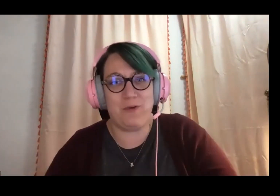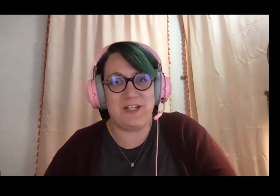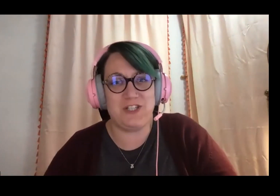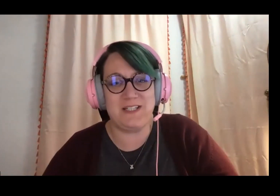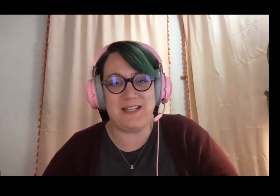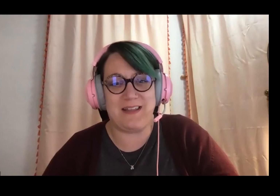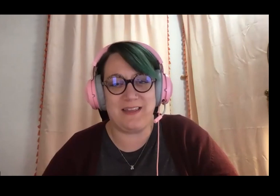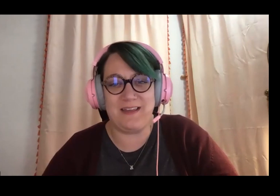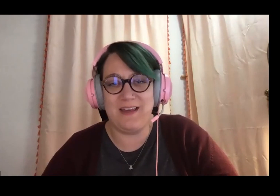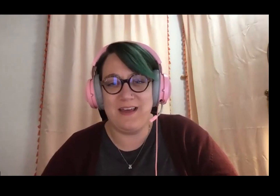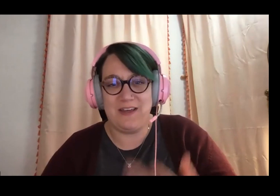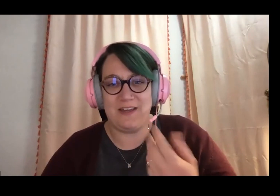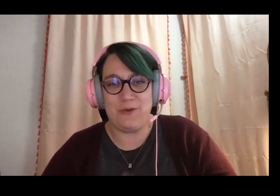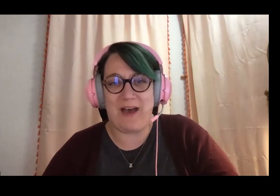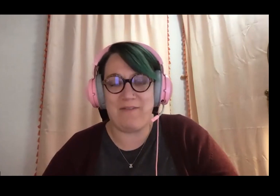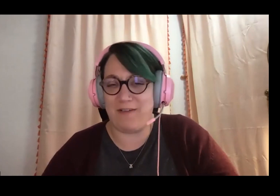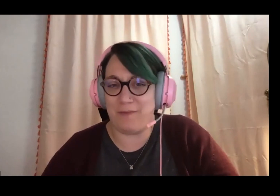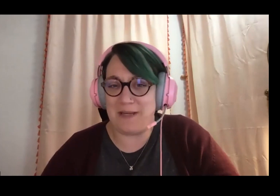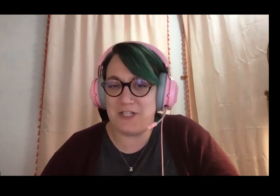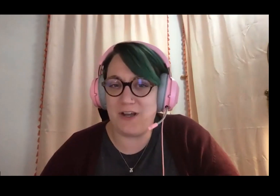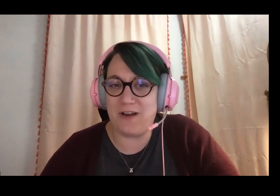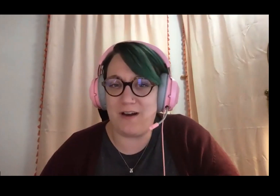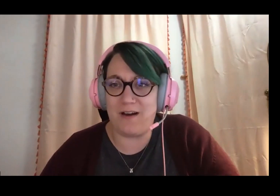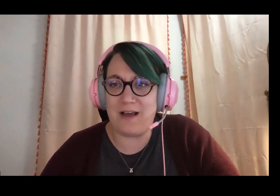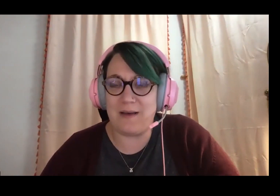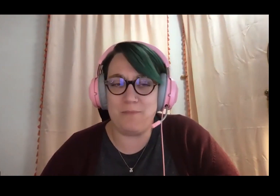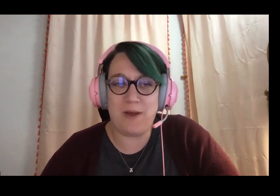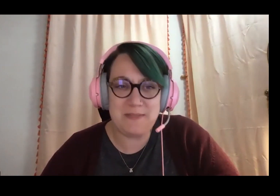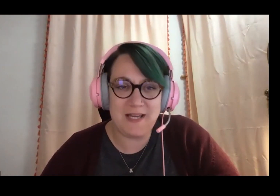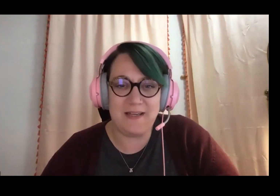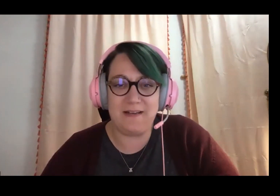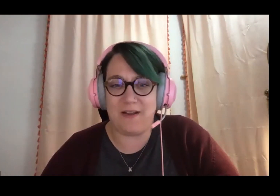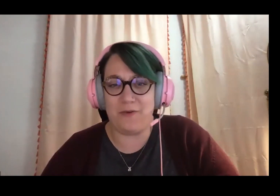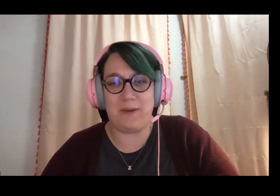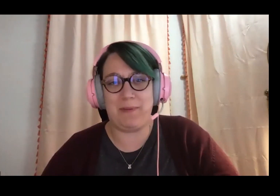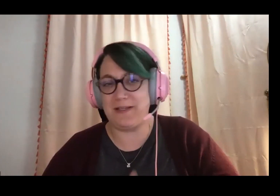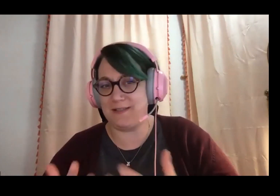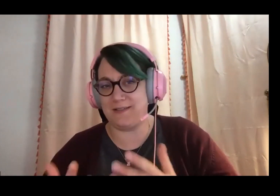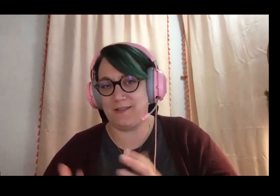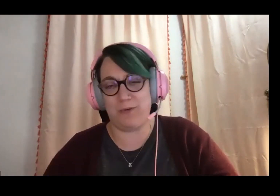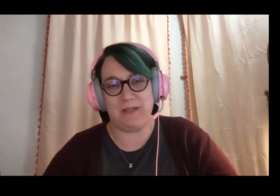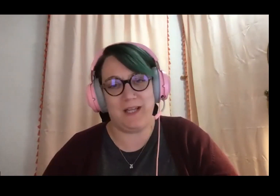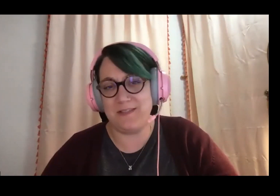you have questions, I think you have our information on our website and other